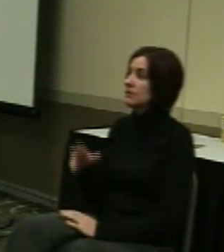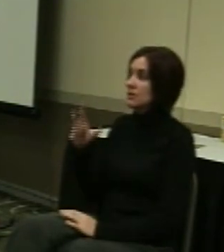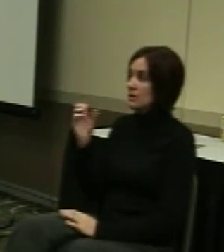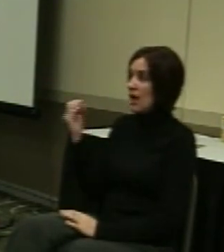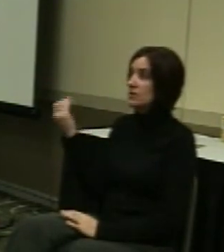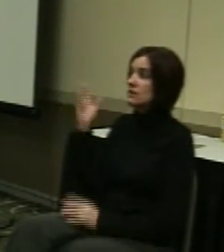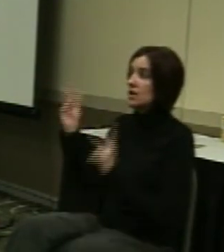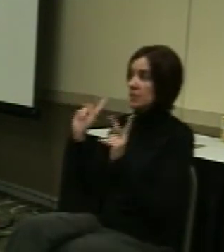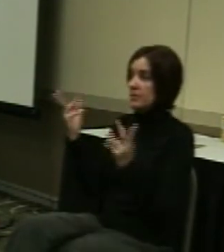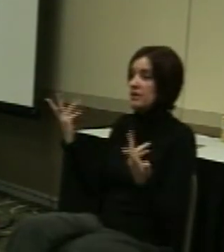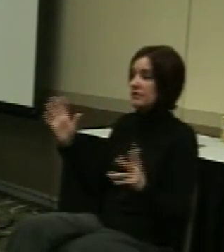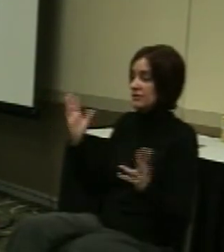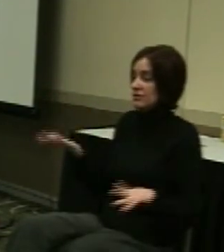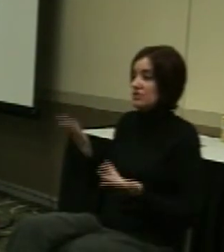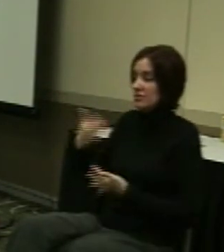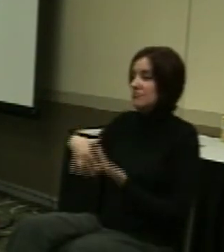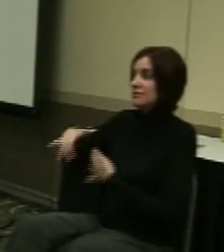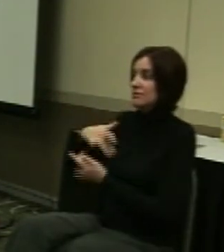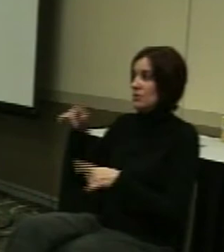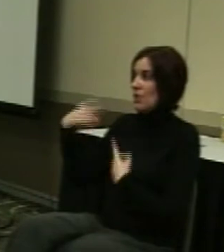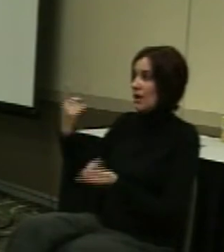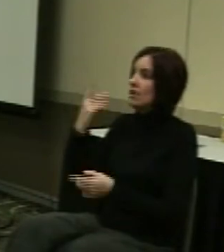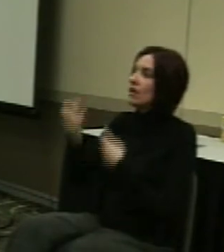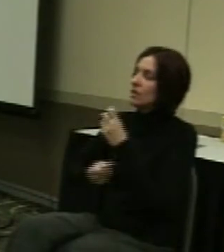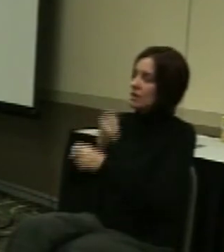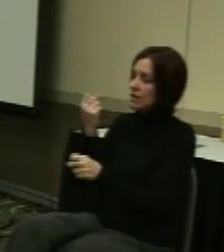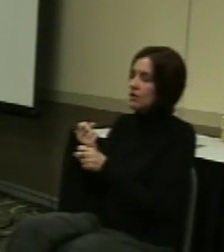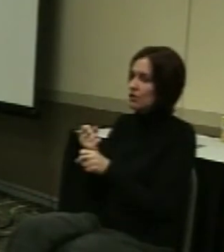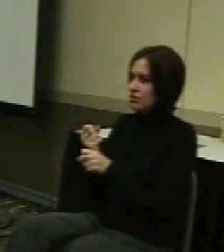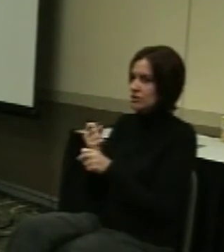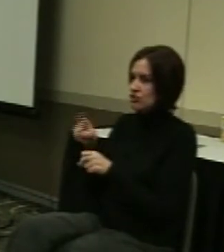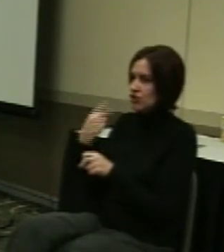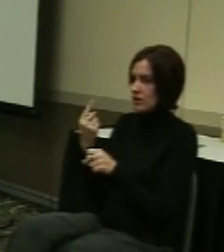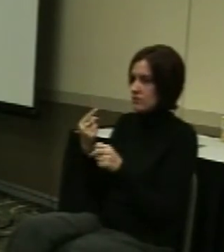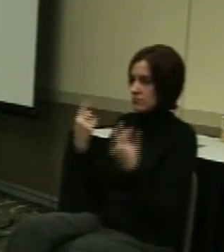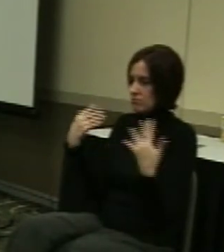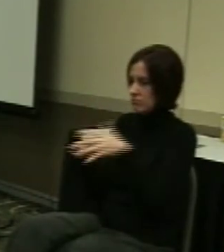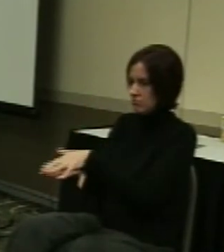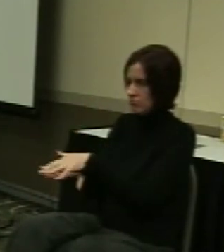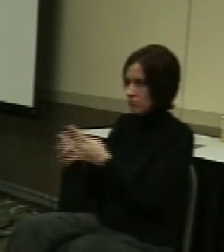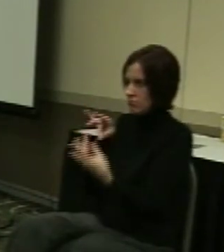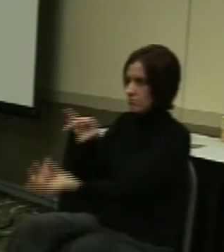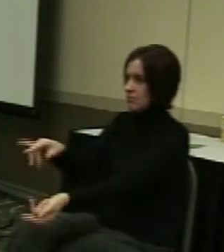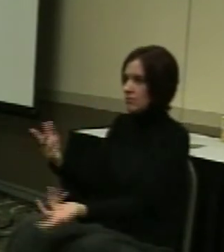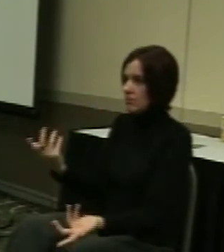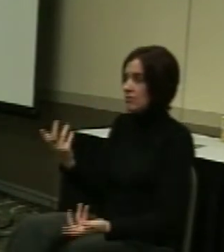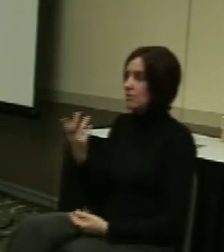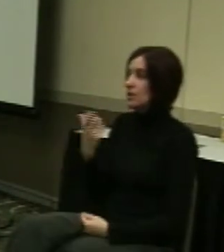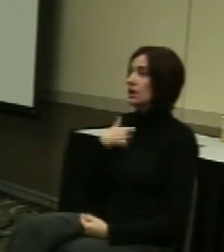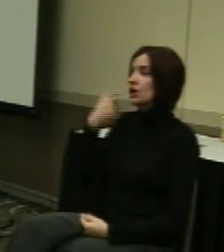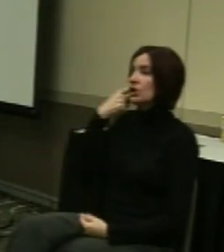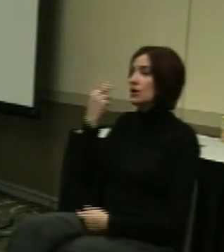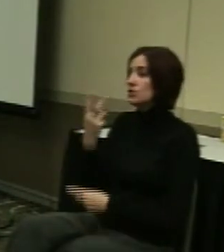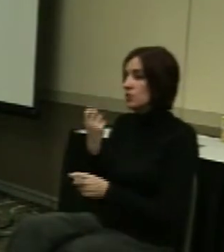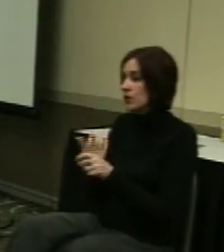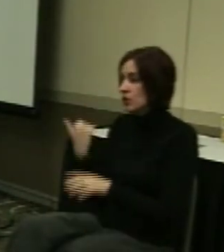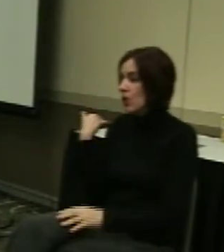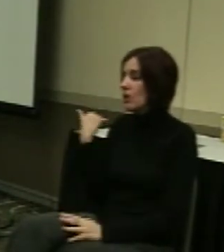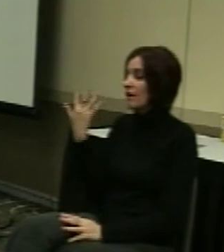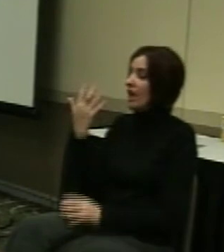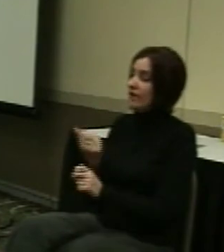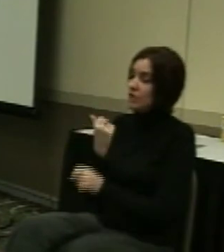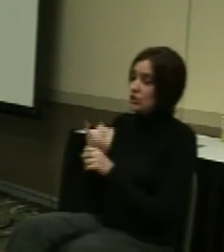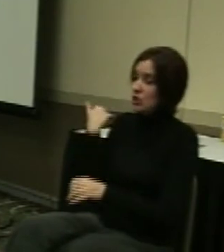around this world a while, the years run into each other, don't they? And if it was 2 years ago or 5 years ago,